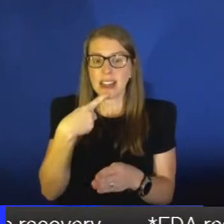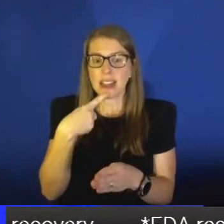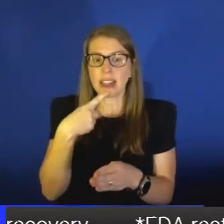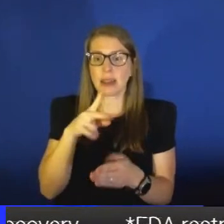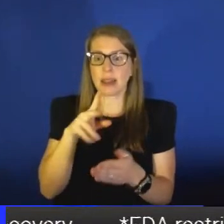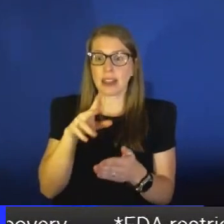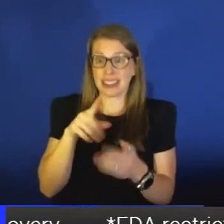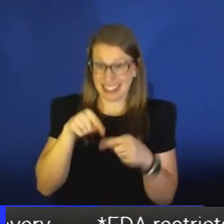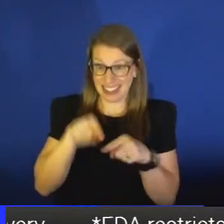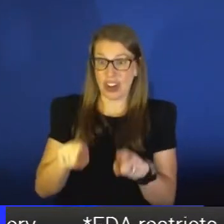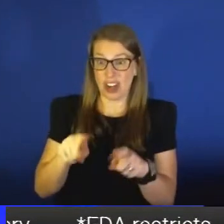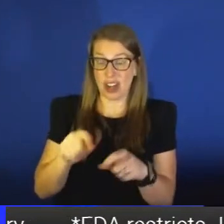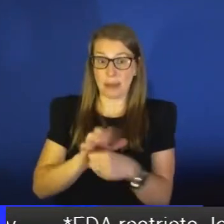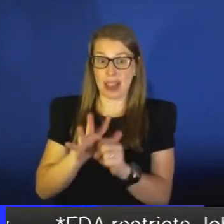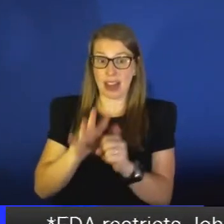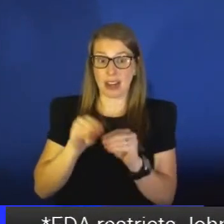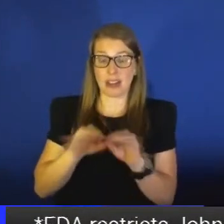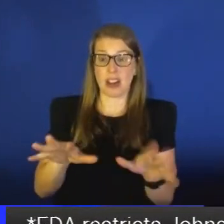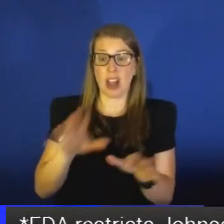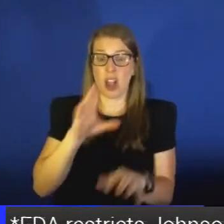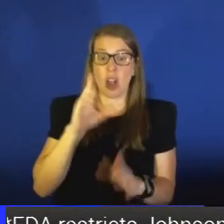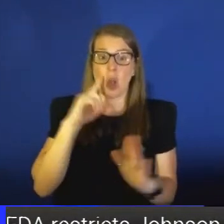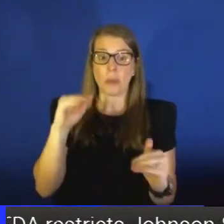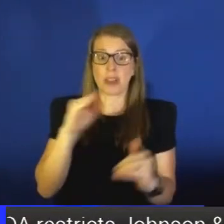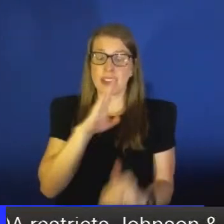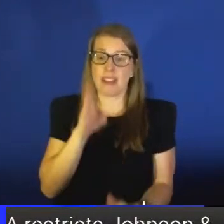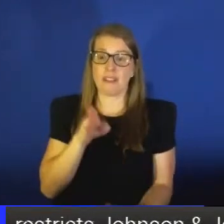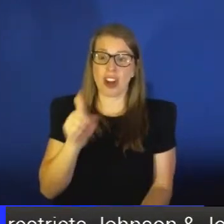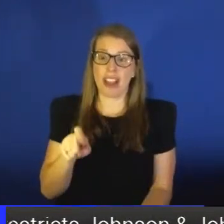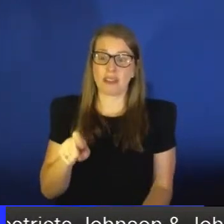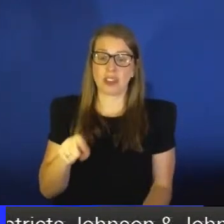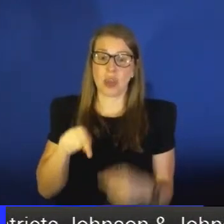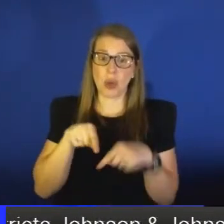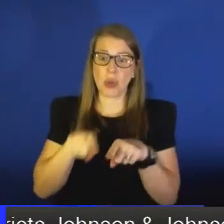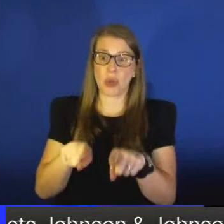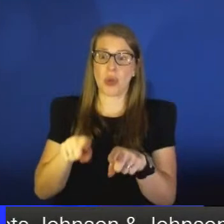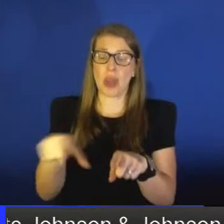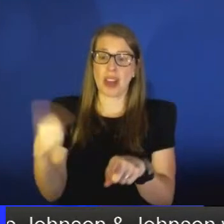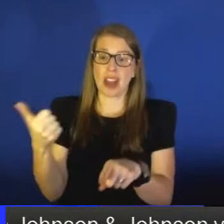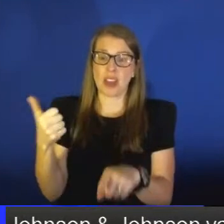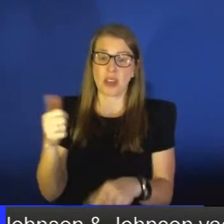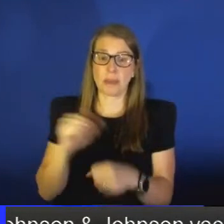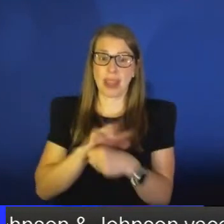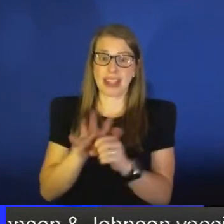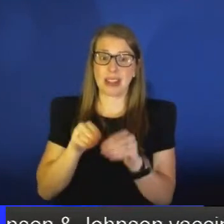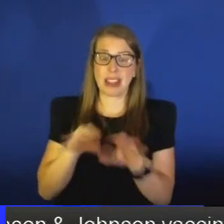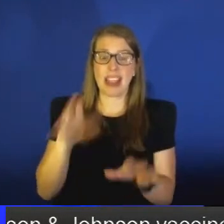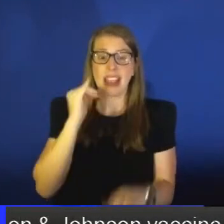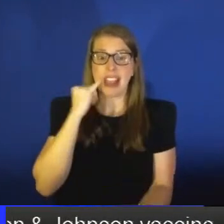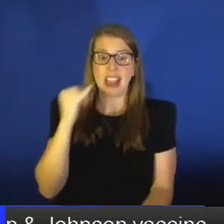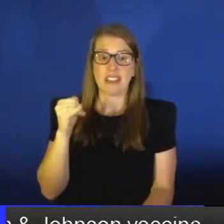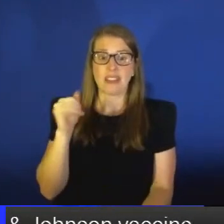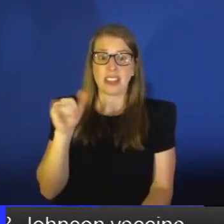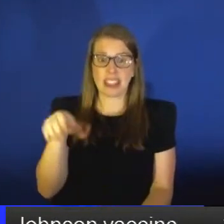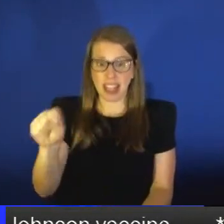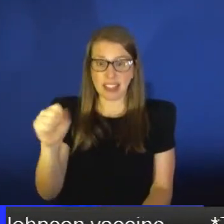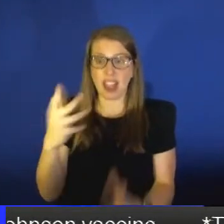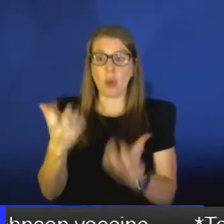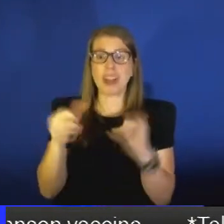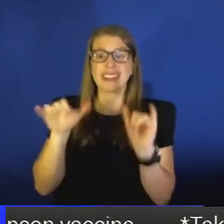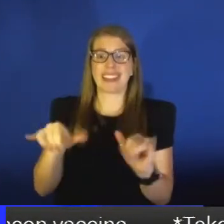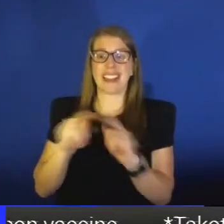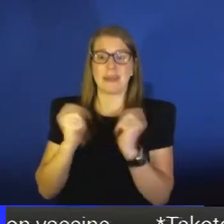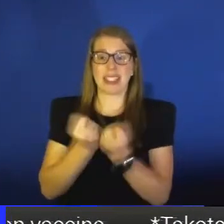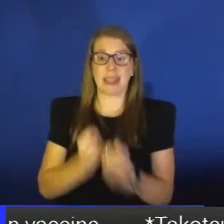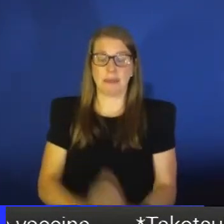said, I hope we never have to go through another pandemic, but if we do, I want it to be with the same team. And I thought